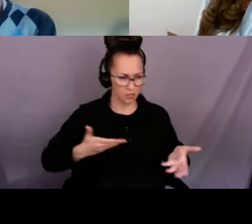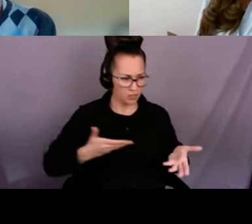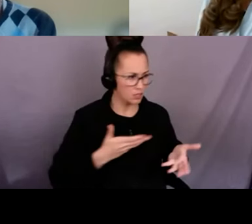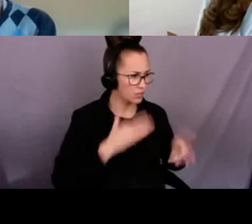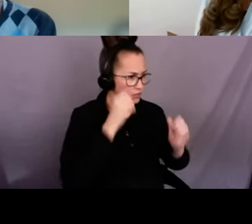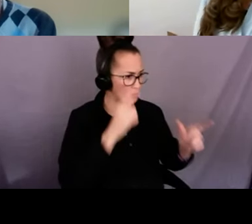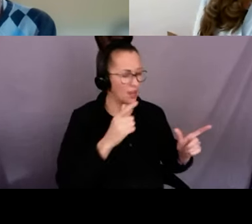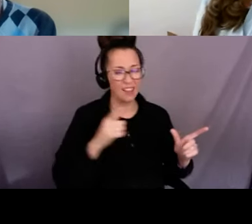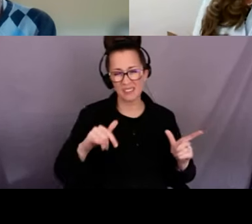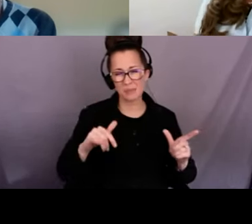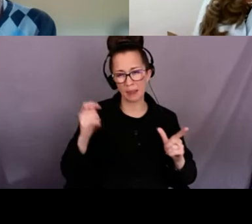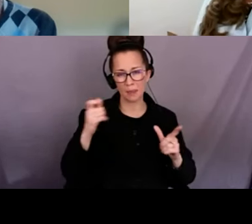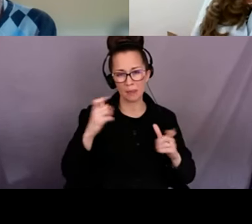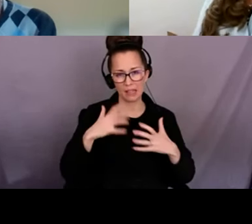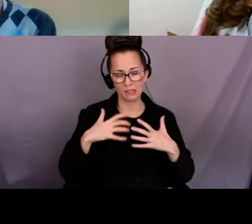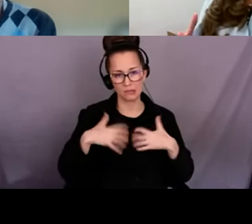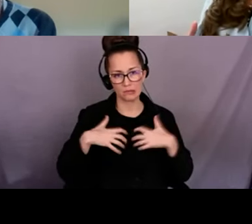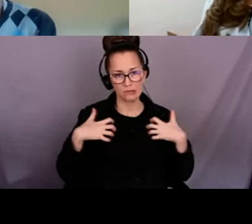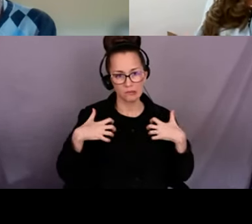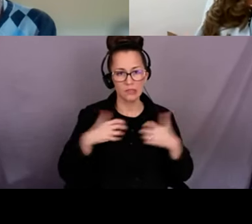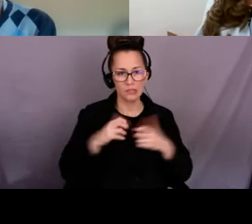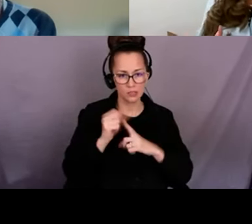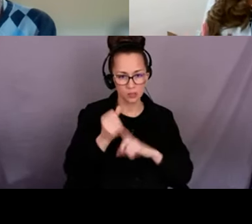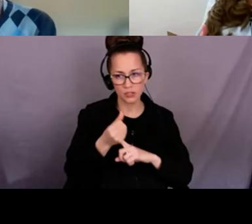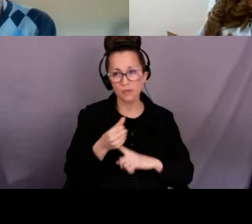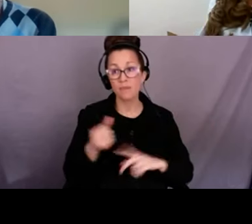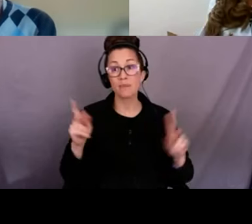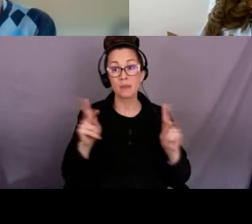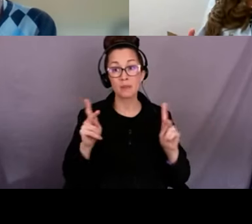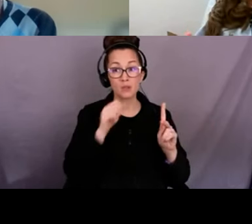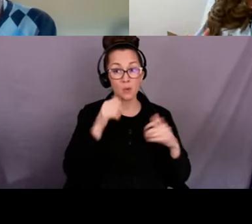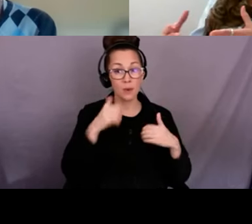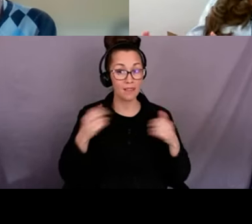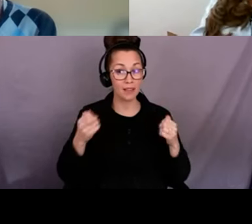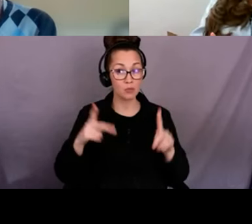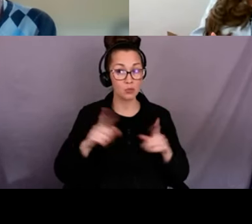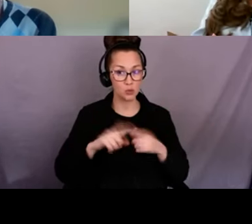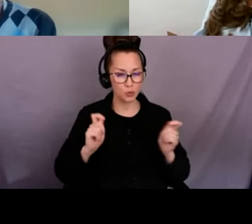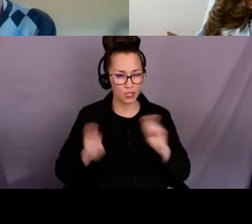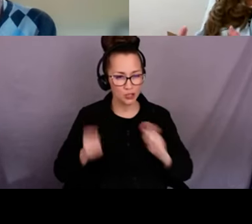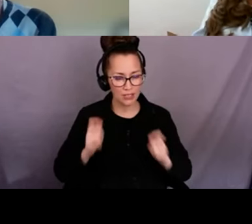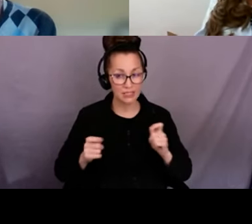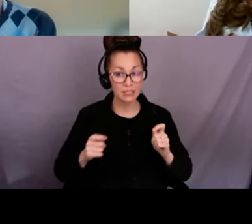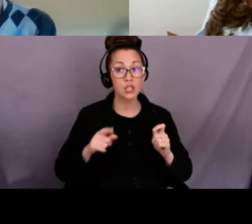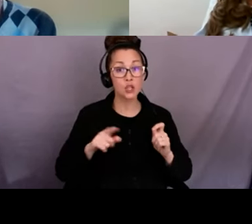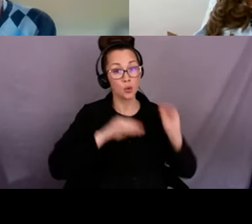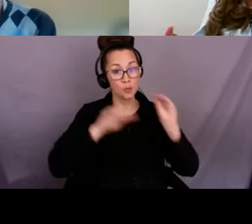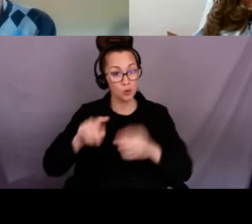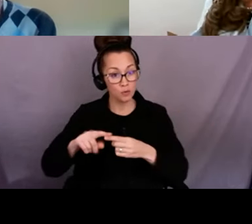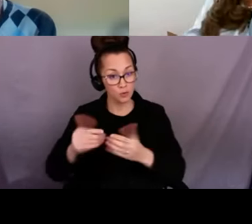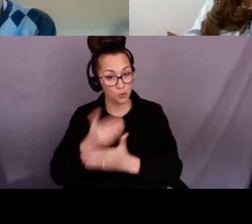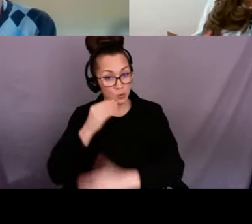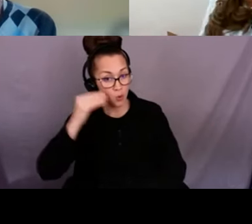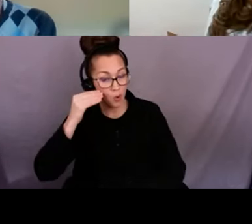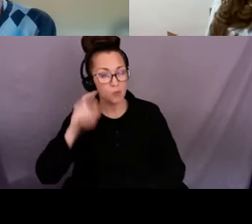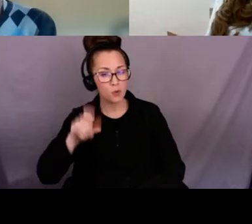devastating situation because people are not given the opportunity to adjust. When you're moved to a new home, you have an adjustment to go through,